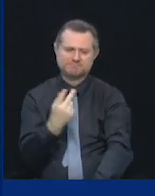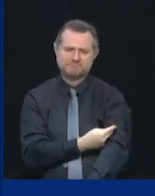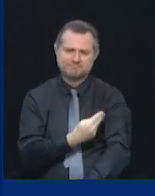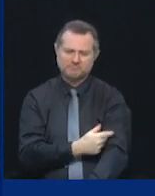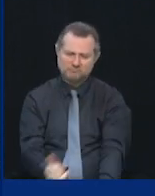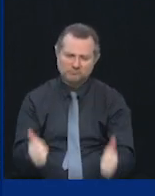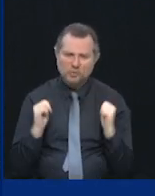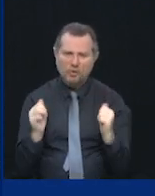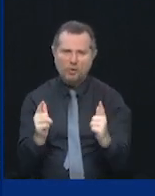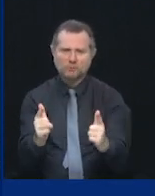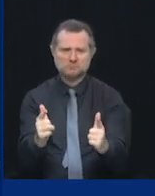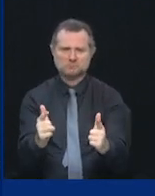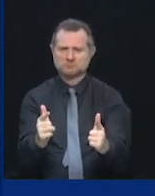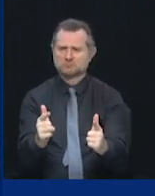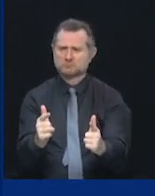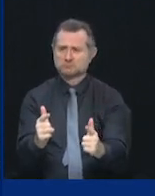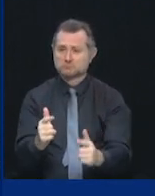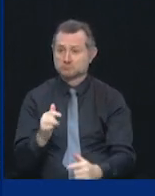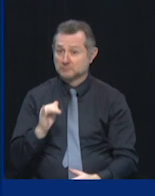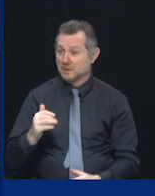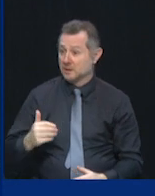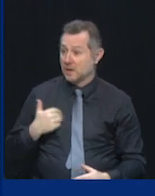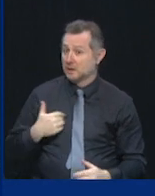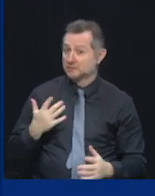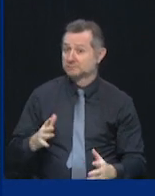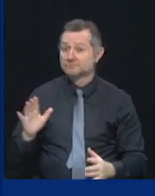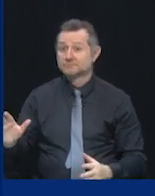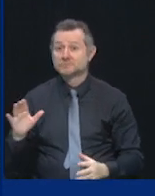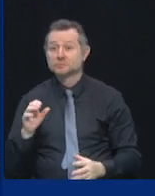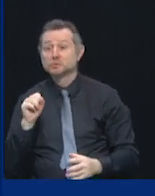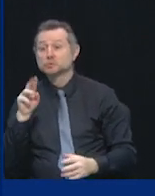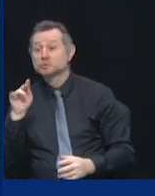You're a young person, you go to a SUNY school, State University of New